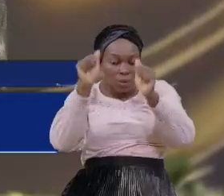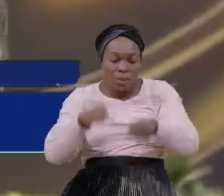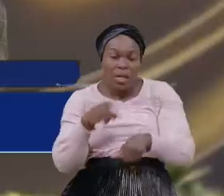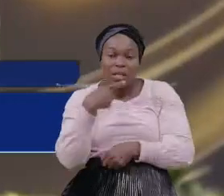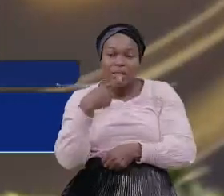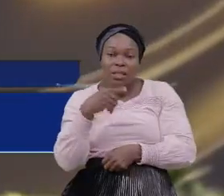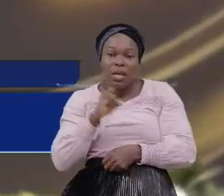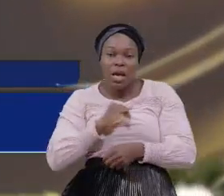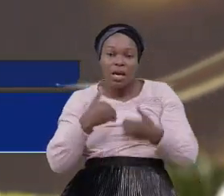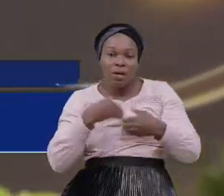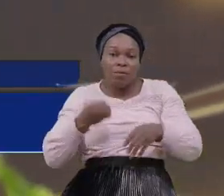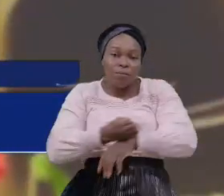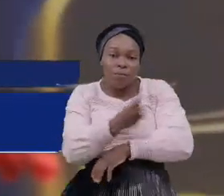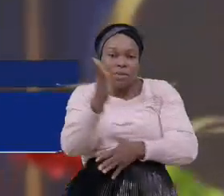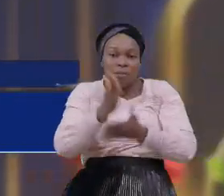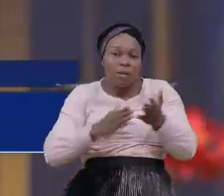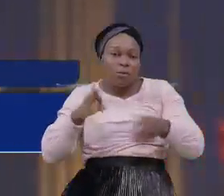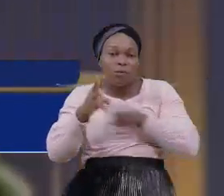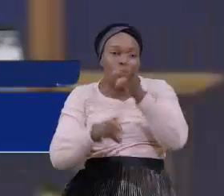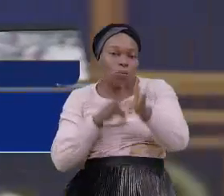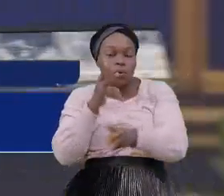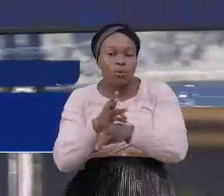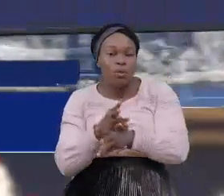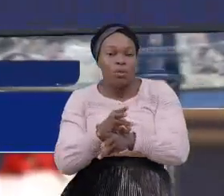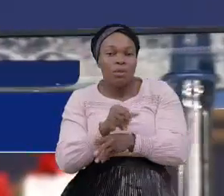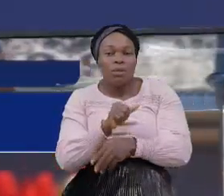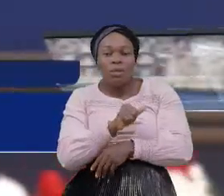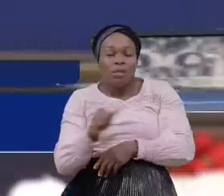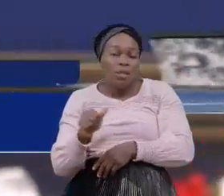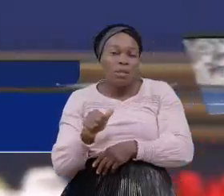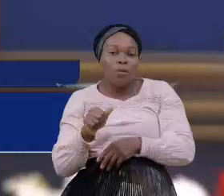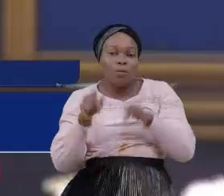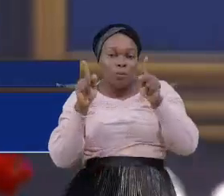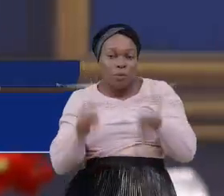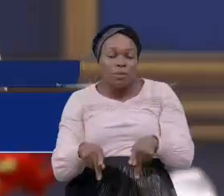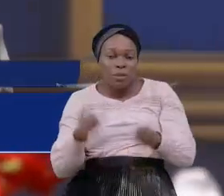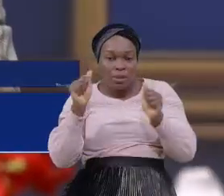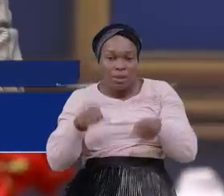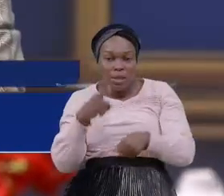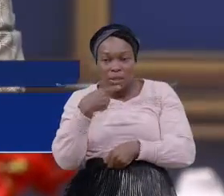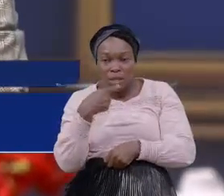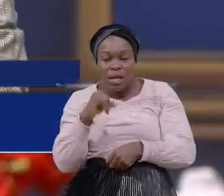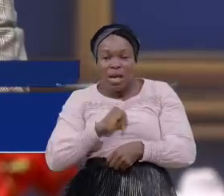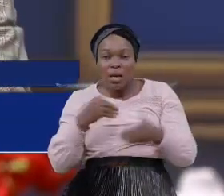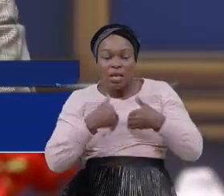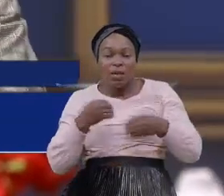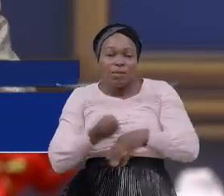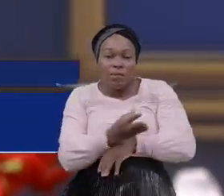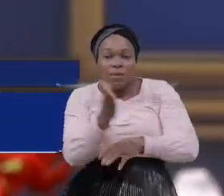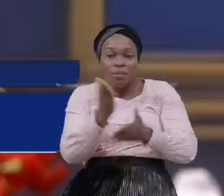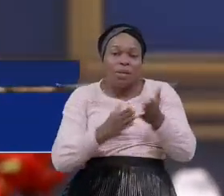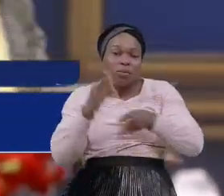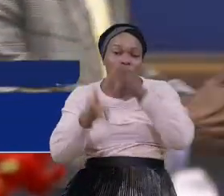part of the world. A cook can say, I have influenced a part of the world.